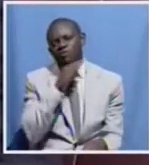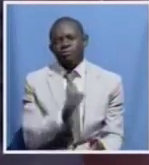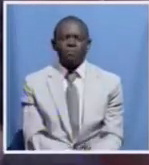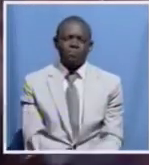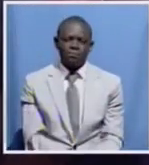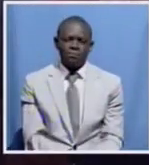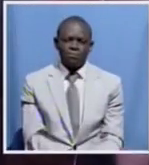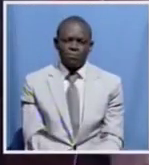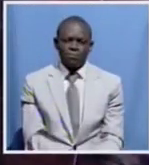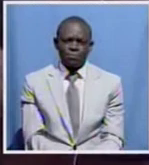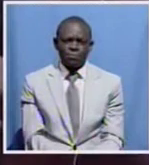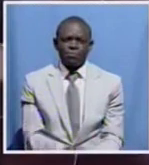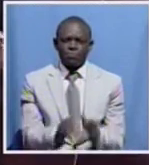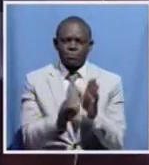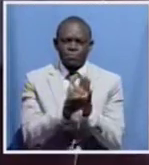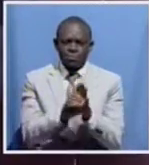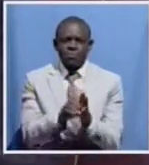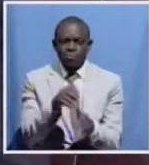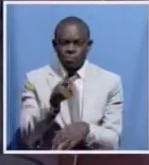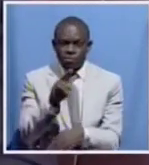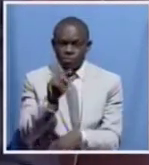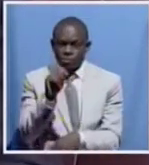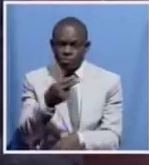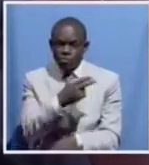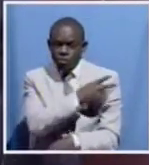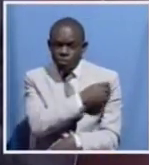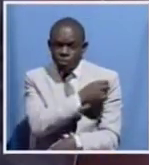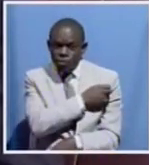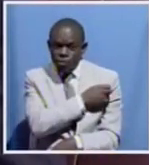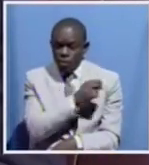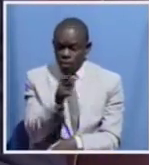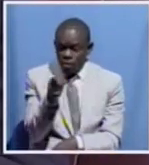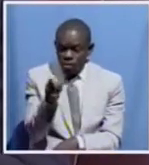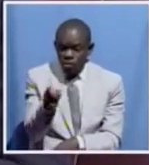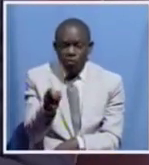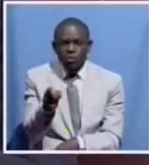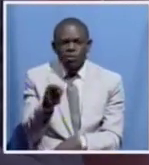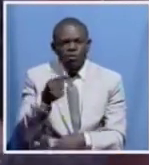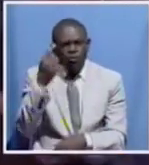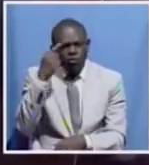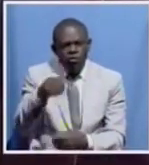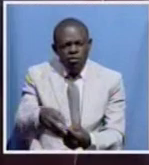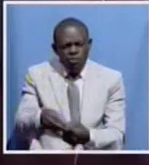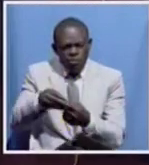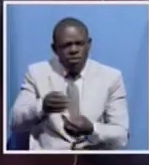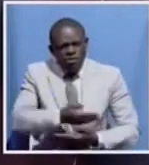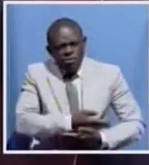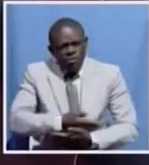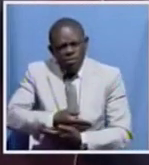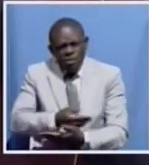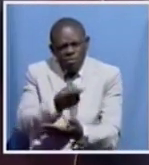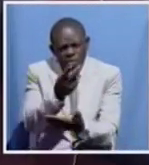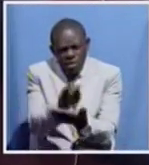instance, in this room, which is supposed to be warmed up with state-of-art machinery, there is a